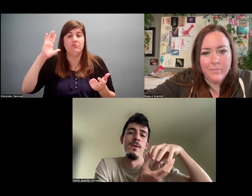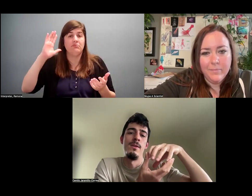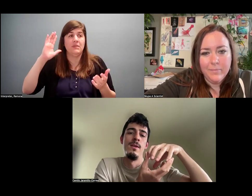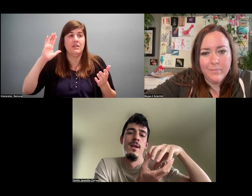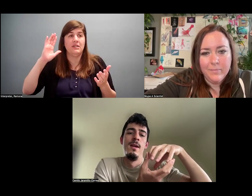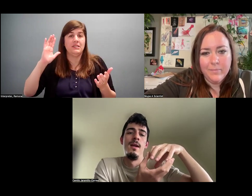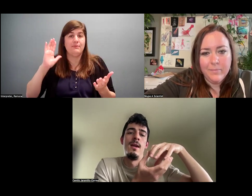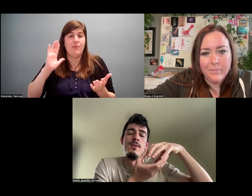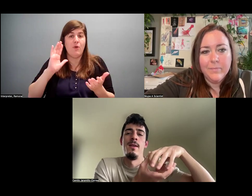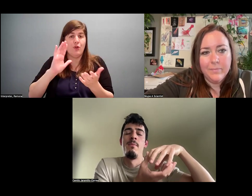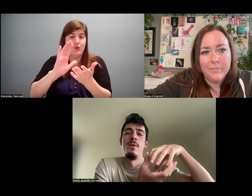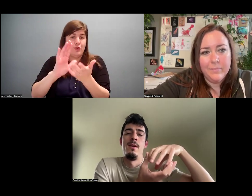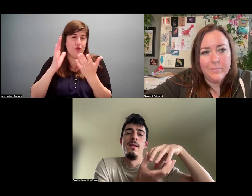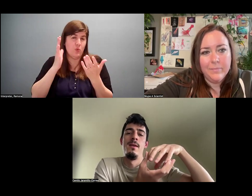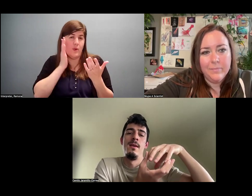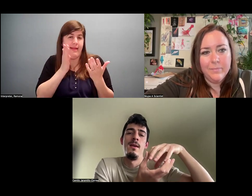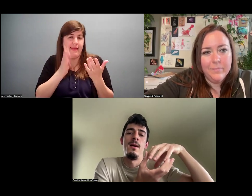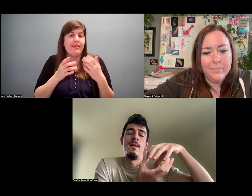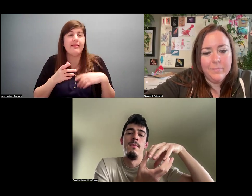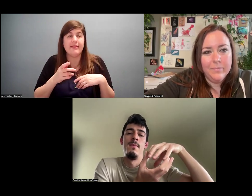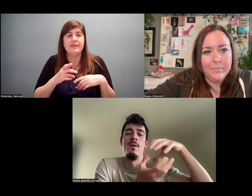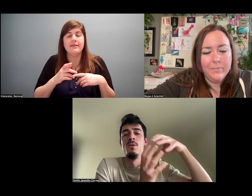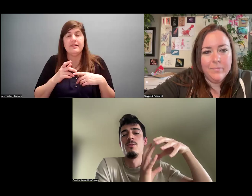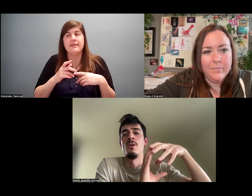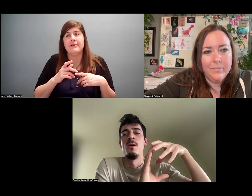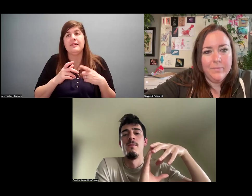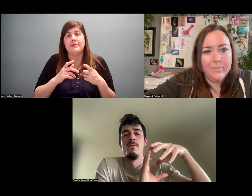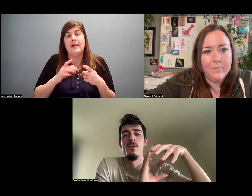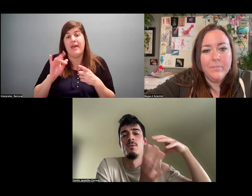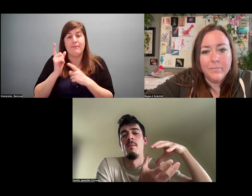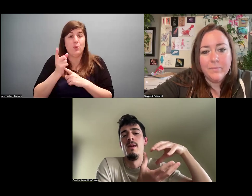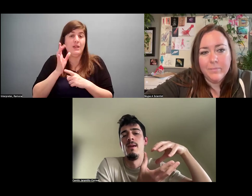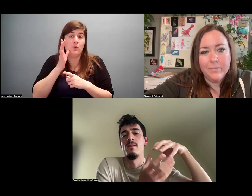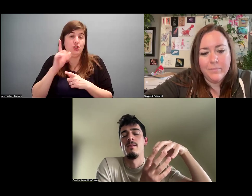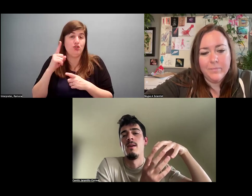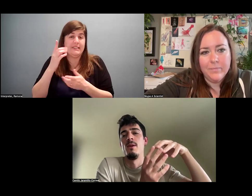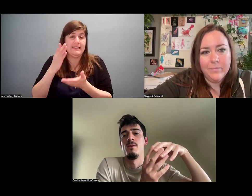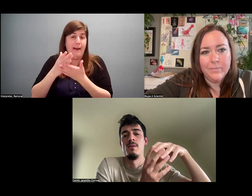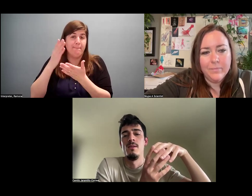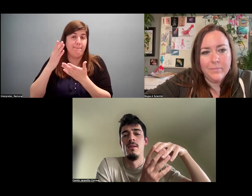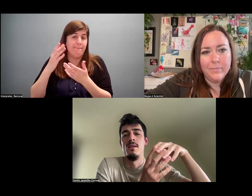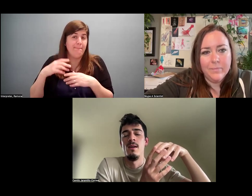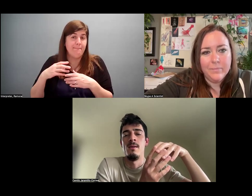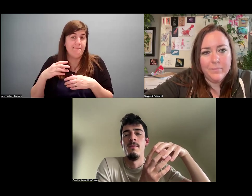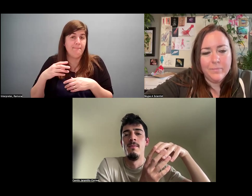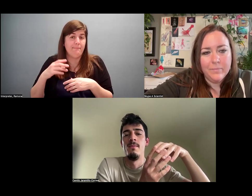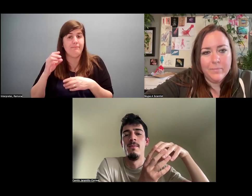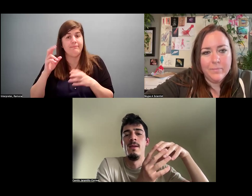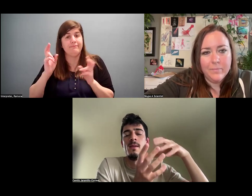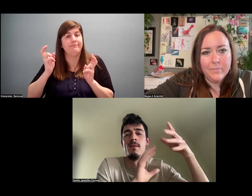gravity force, and so at that point, it'll just turn off. So it'll stop being like a star because